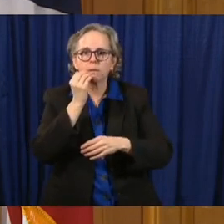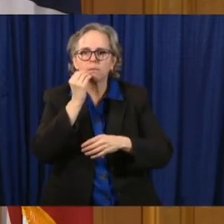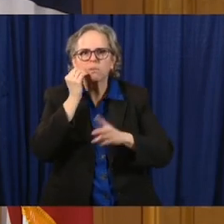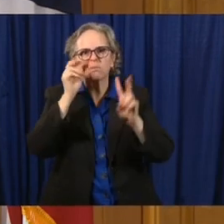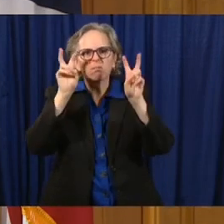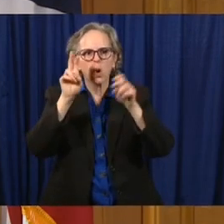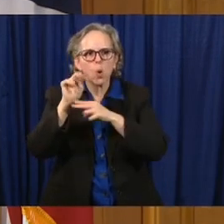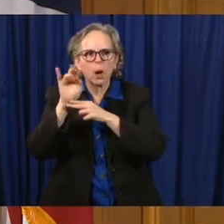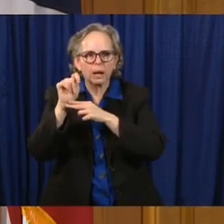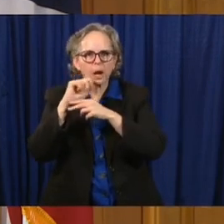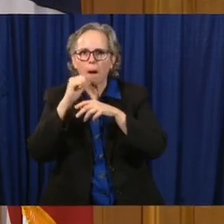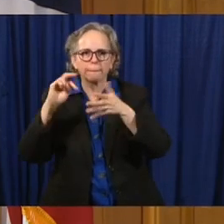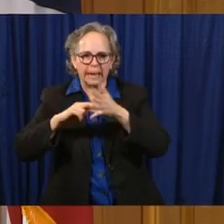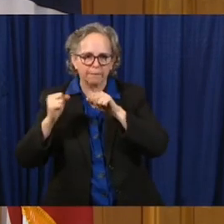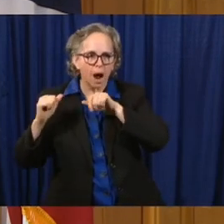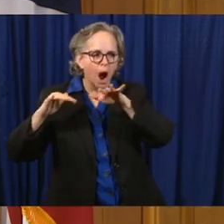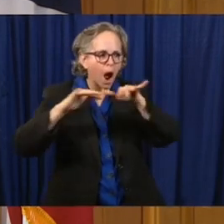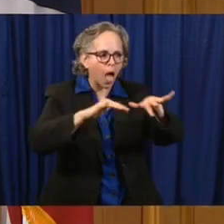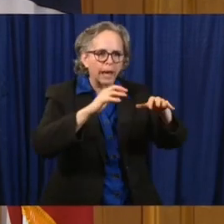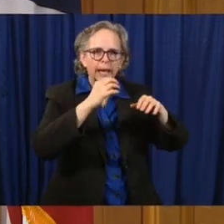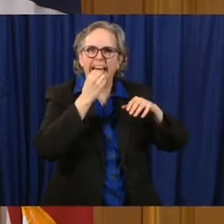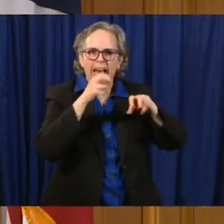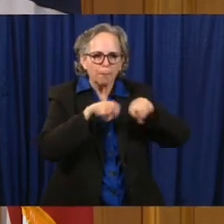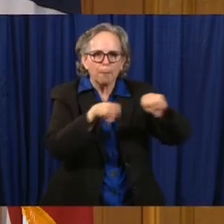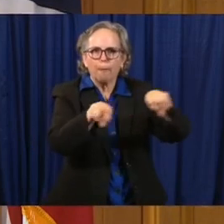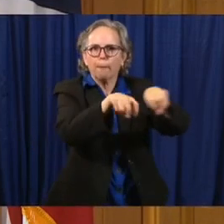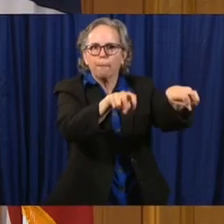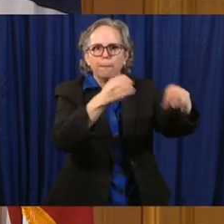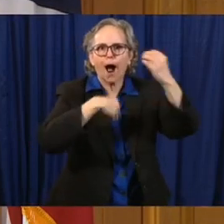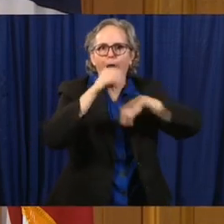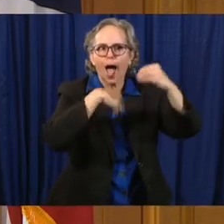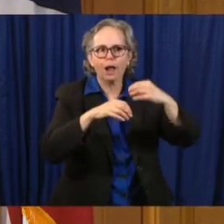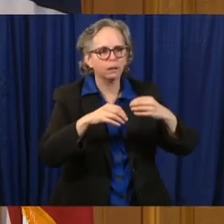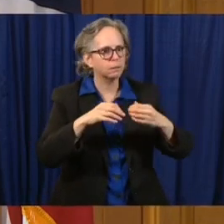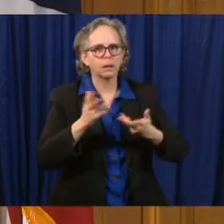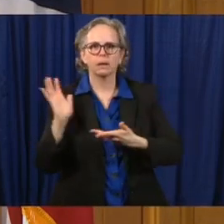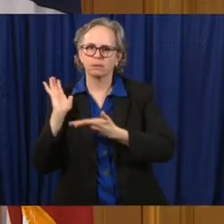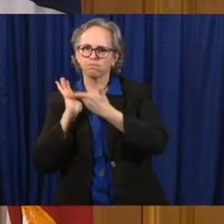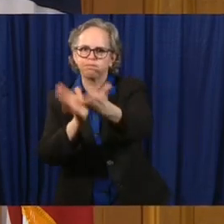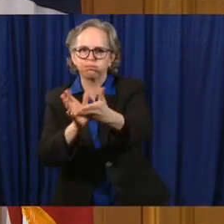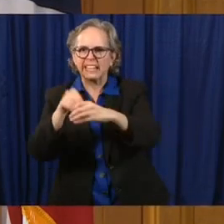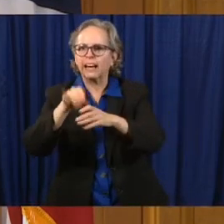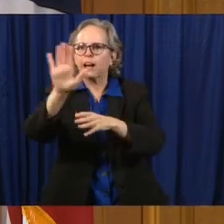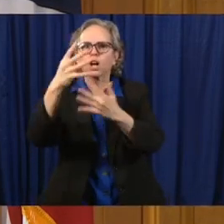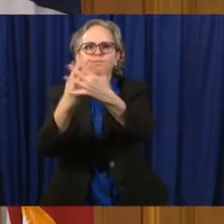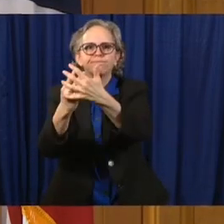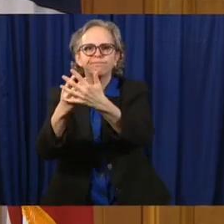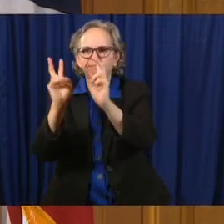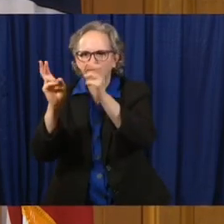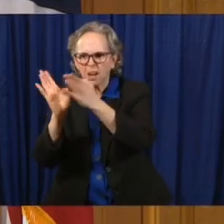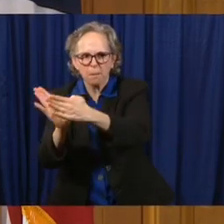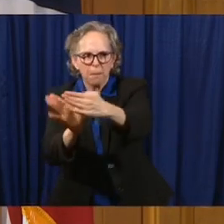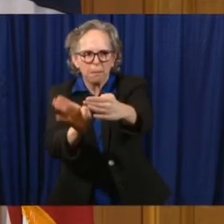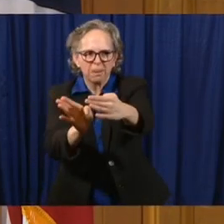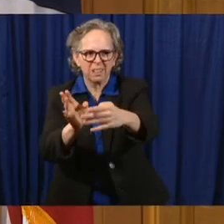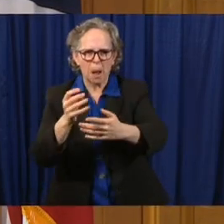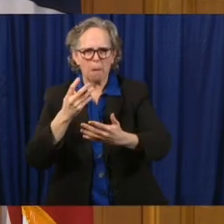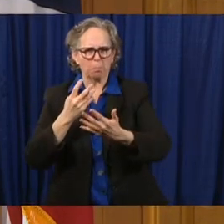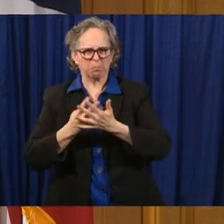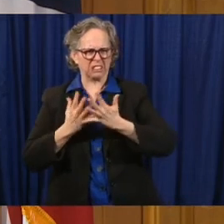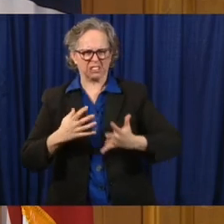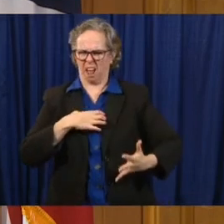those prisoners into the regular area. That's something I'm sure prisoners don't like, and I understand that. But